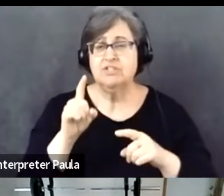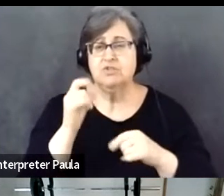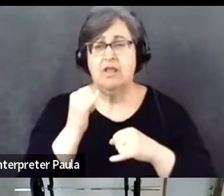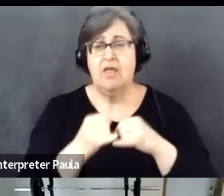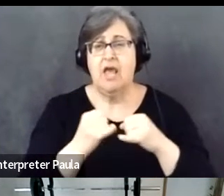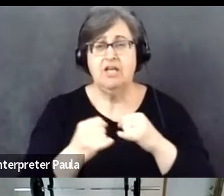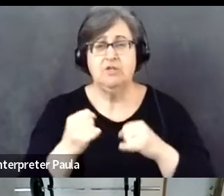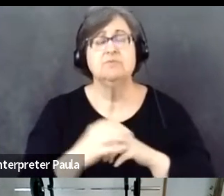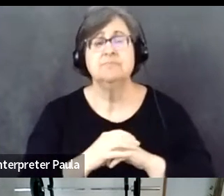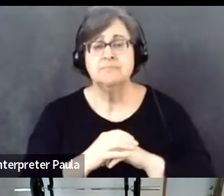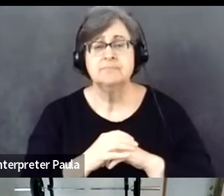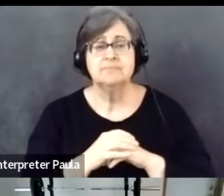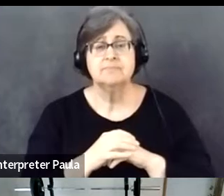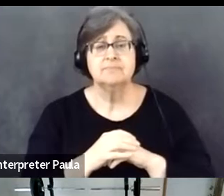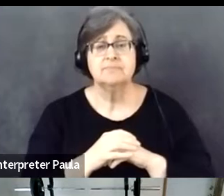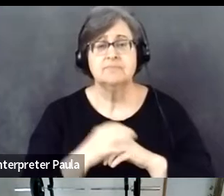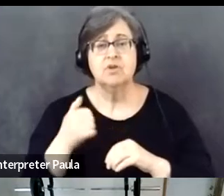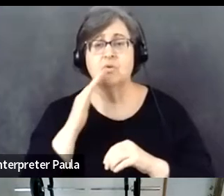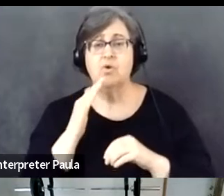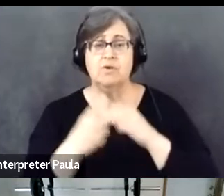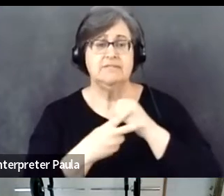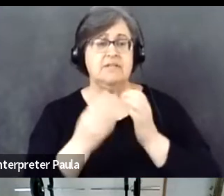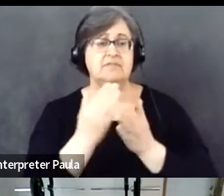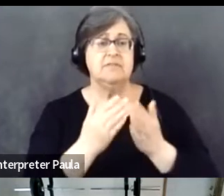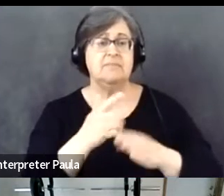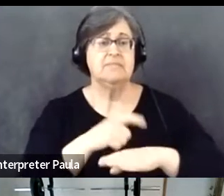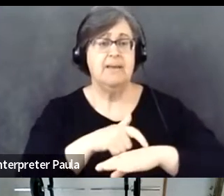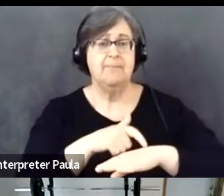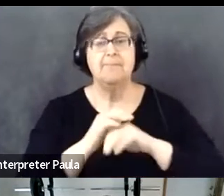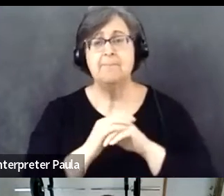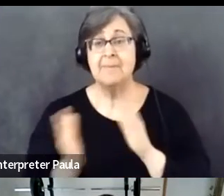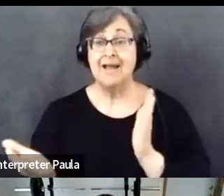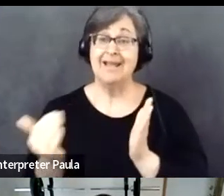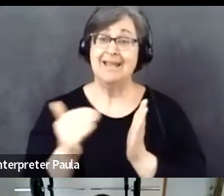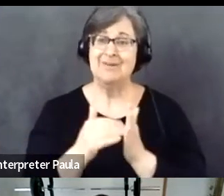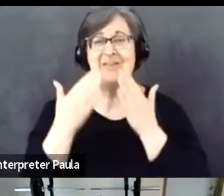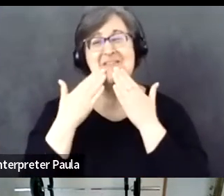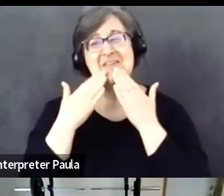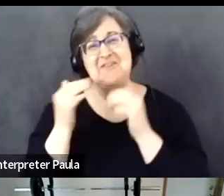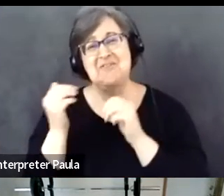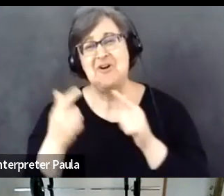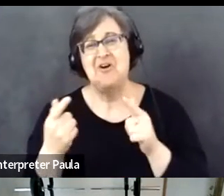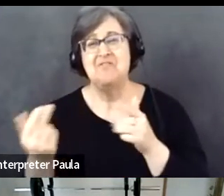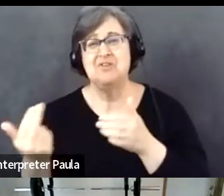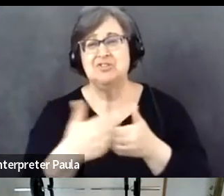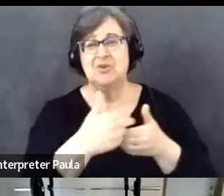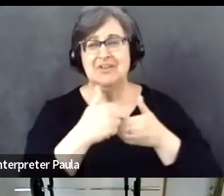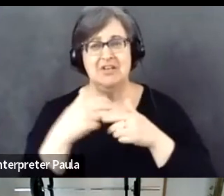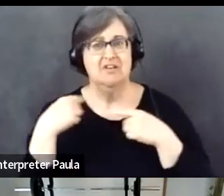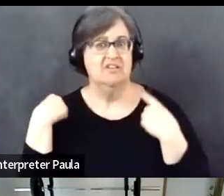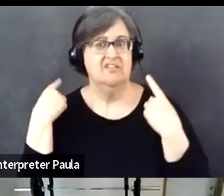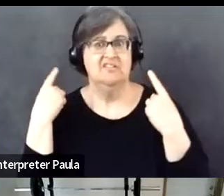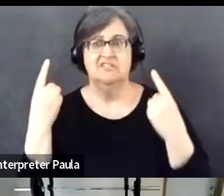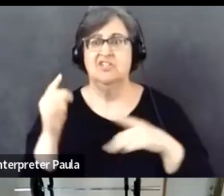sure that we've designated some time. So again, thank you everybody for attending, and it's been a